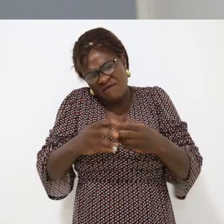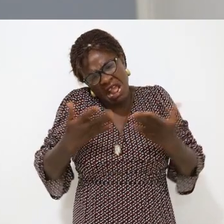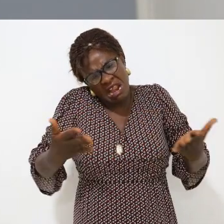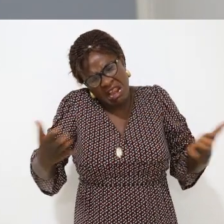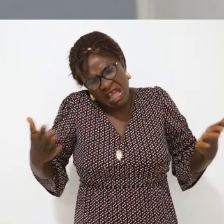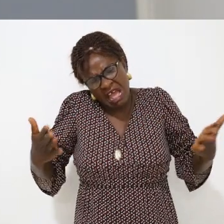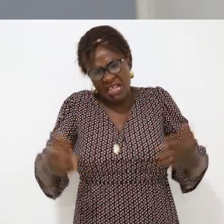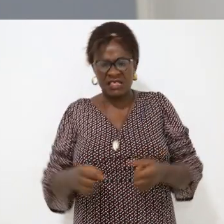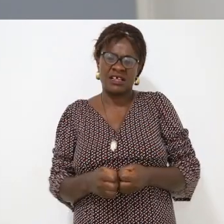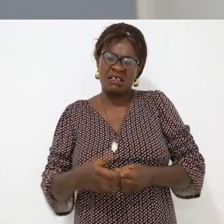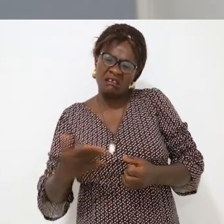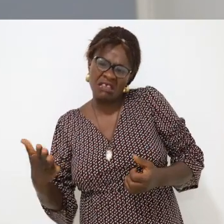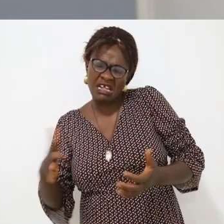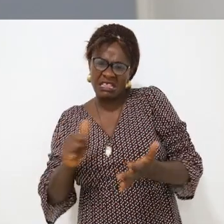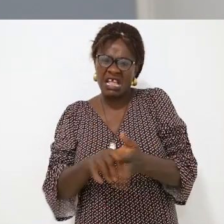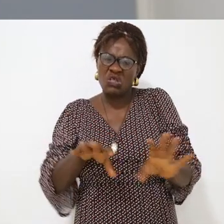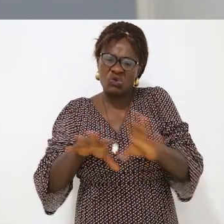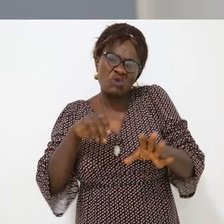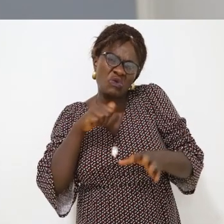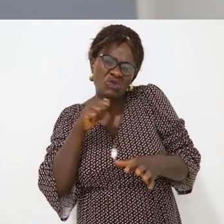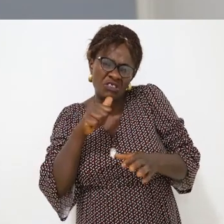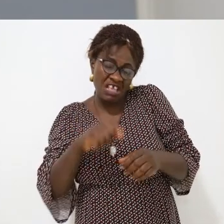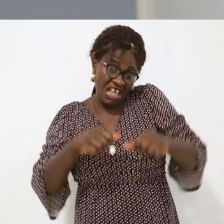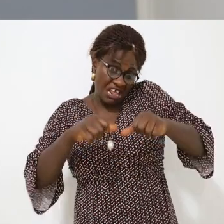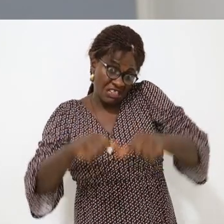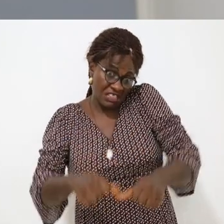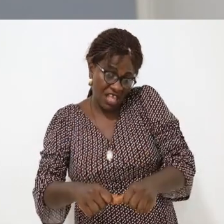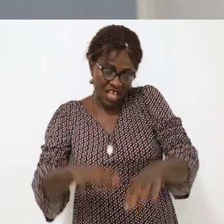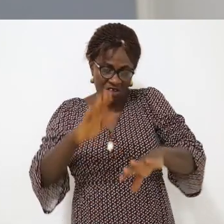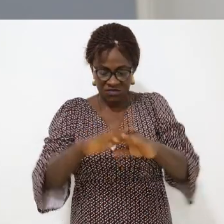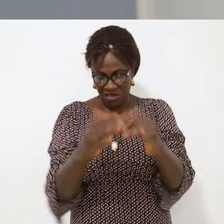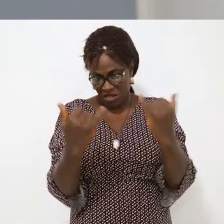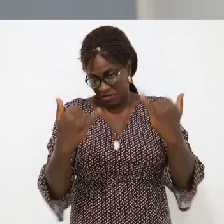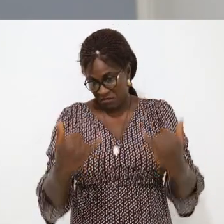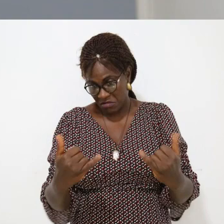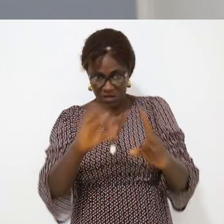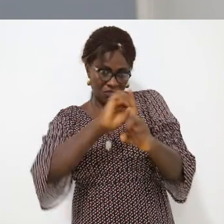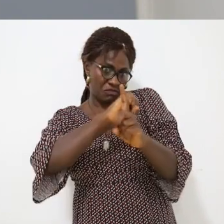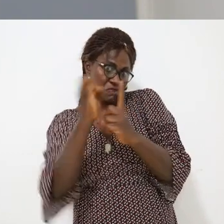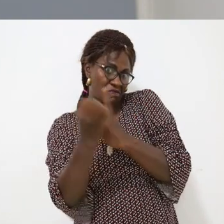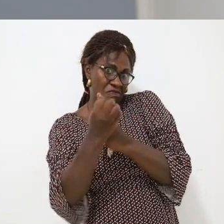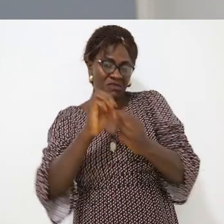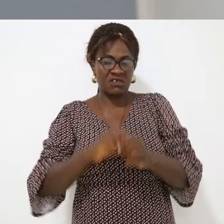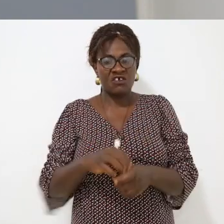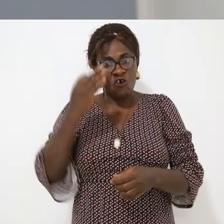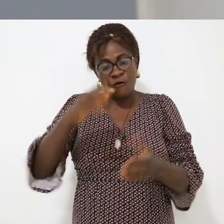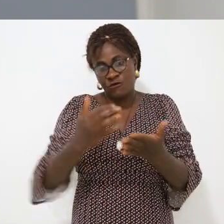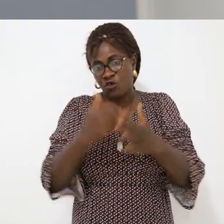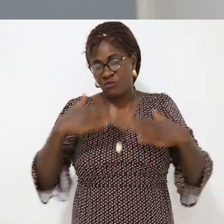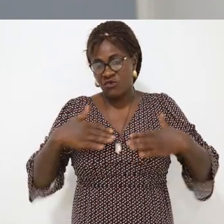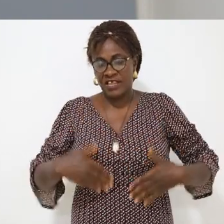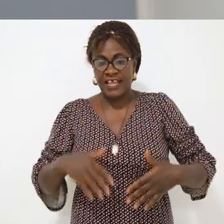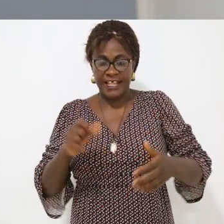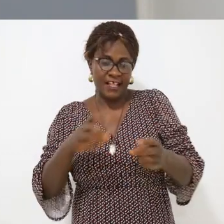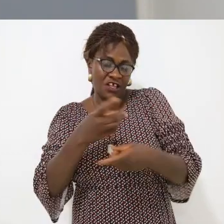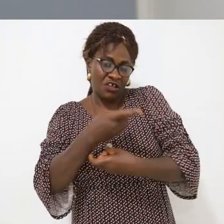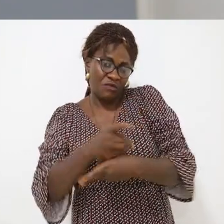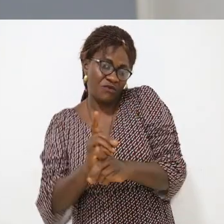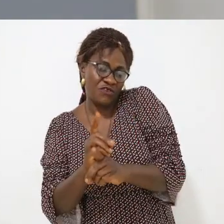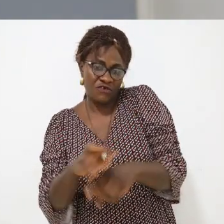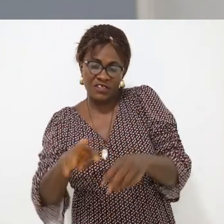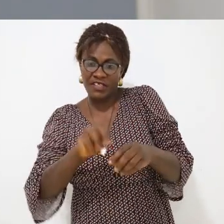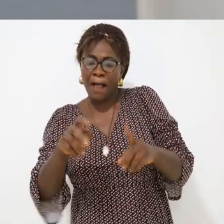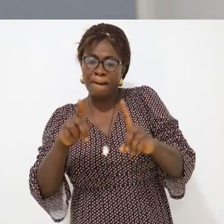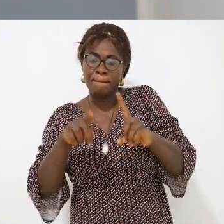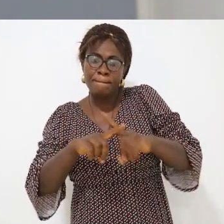light particles which do not land on the immediate surrounding of someone who produces them, but can be